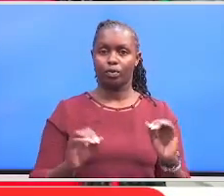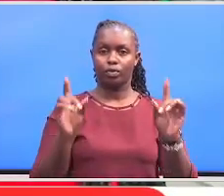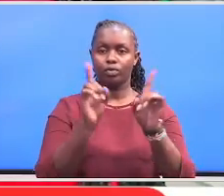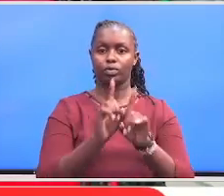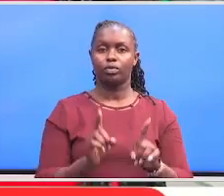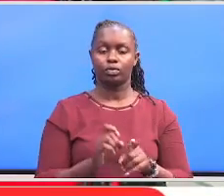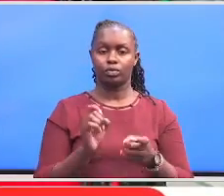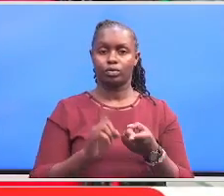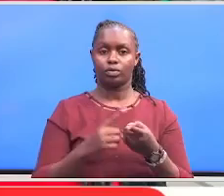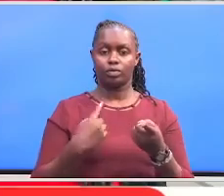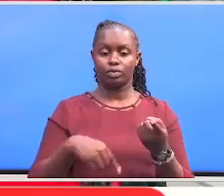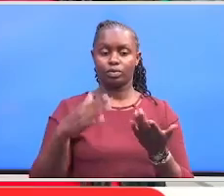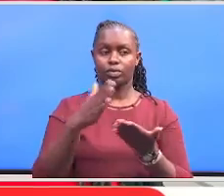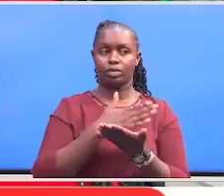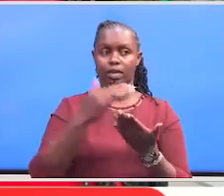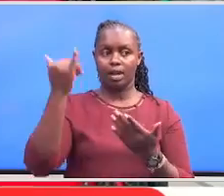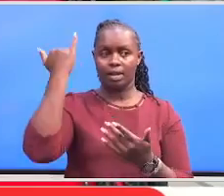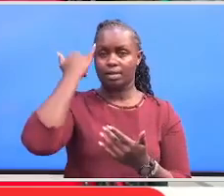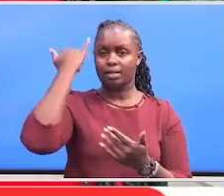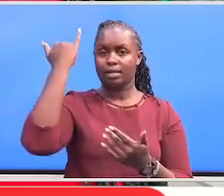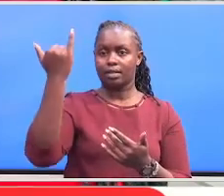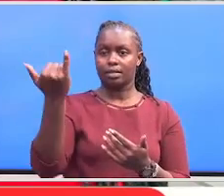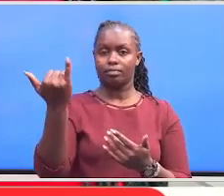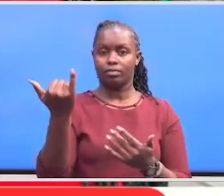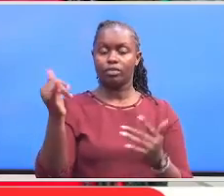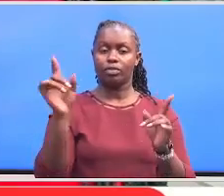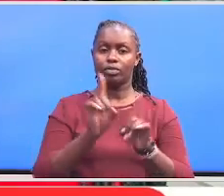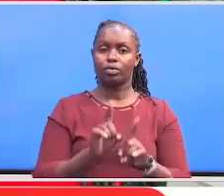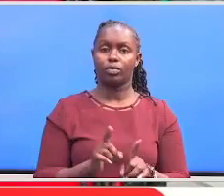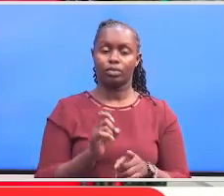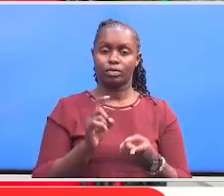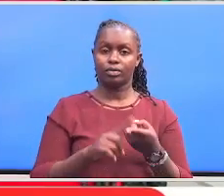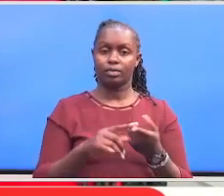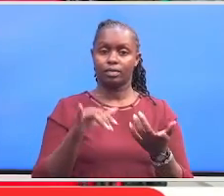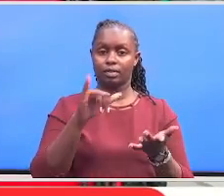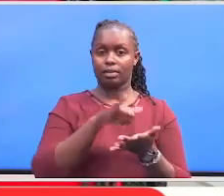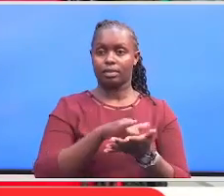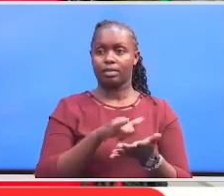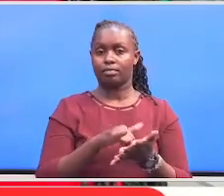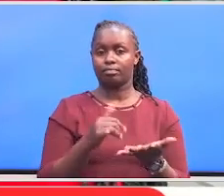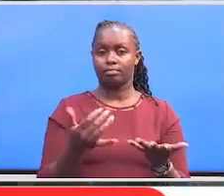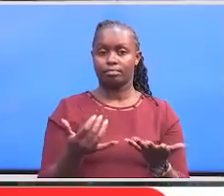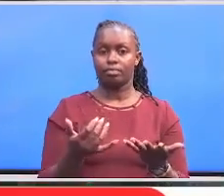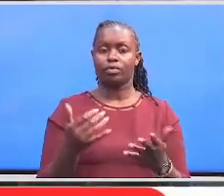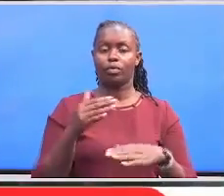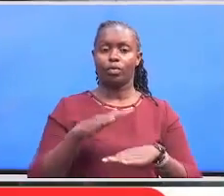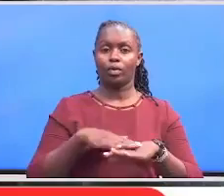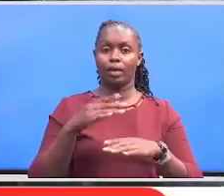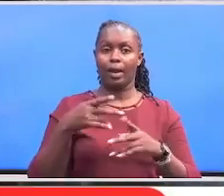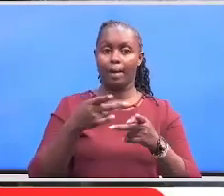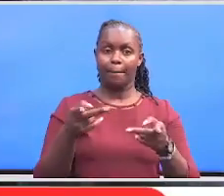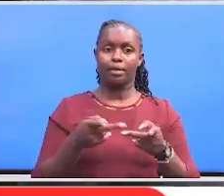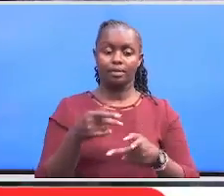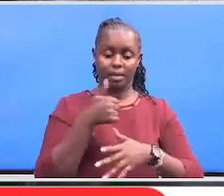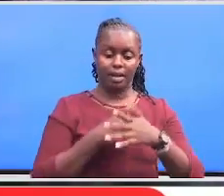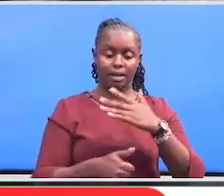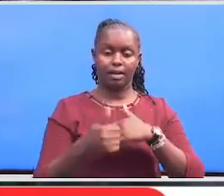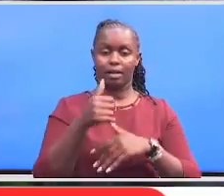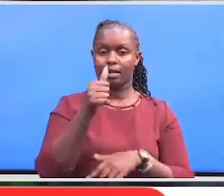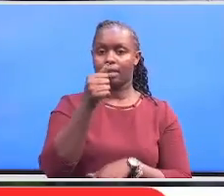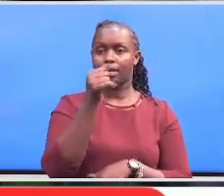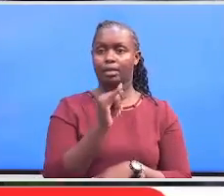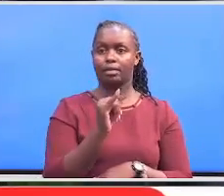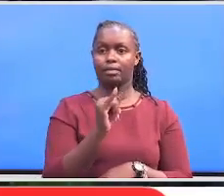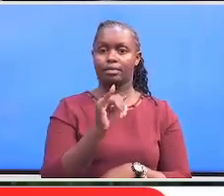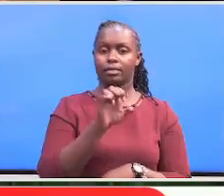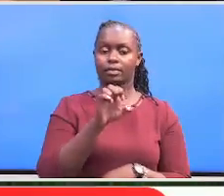share the e-election idea and other ideas with like-minded entities in the tech space and the IEBC in a bid